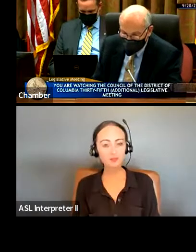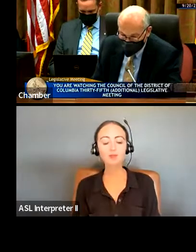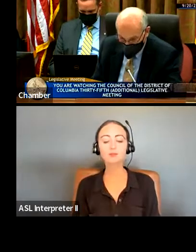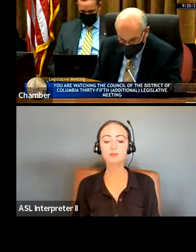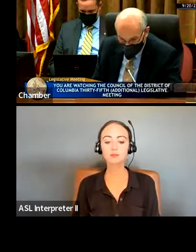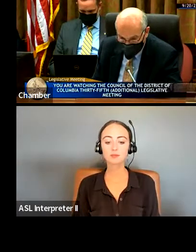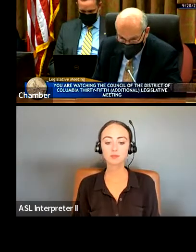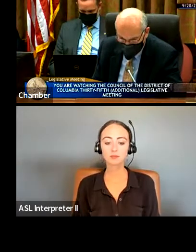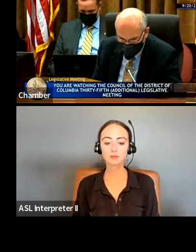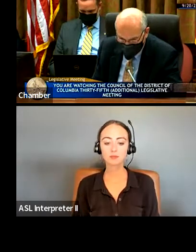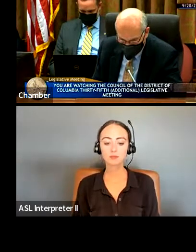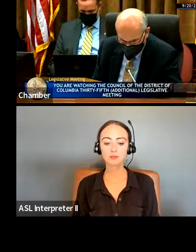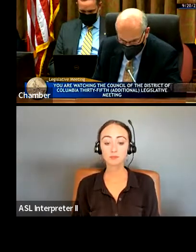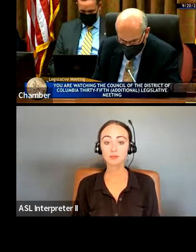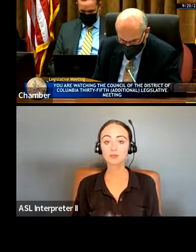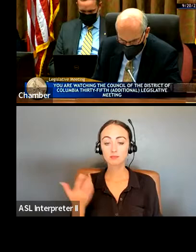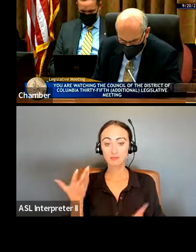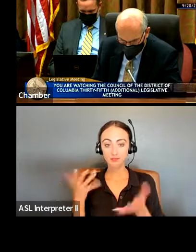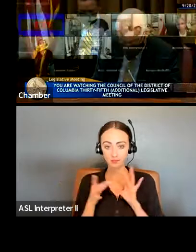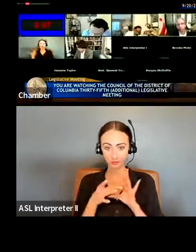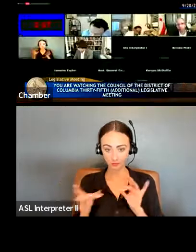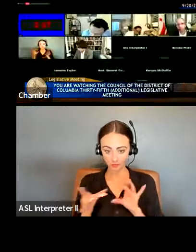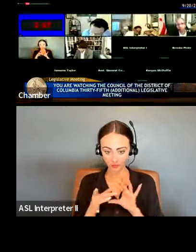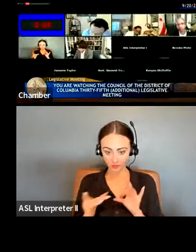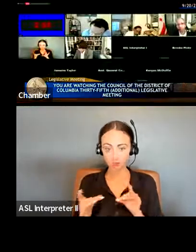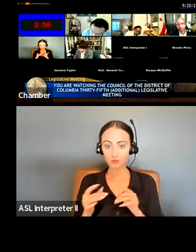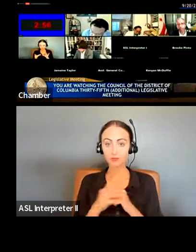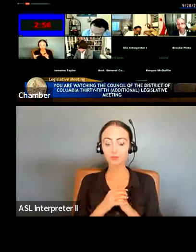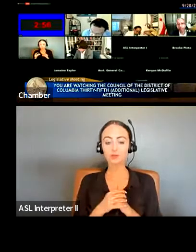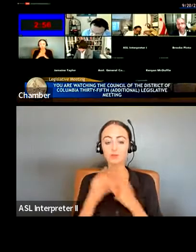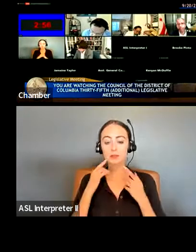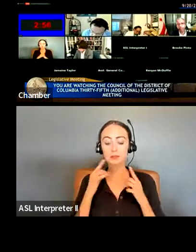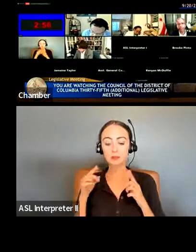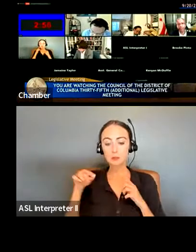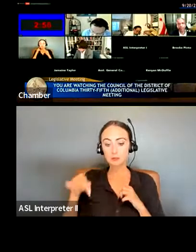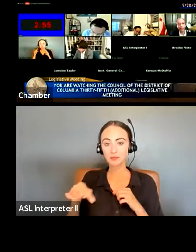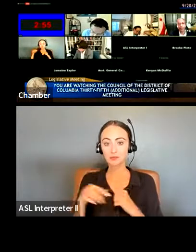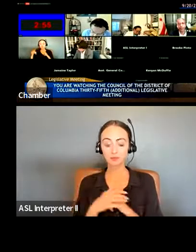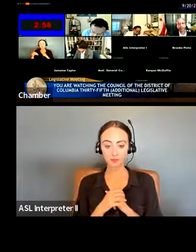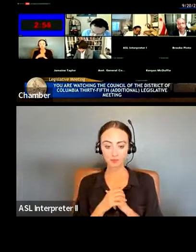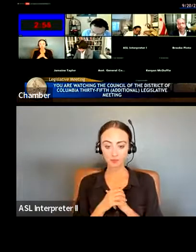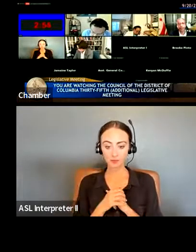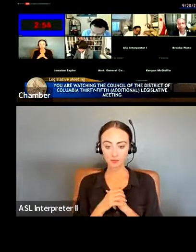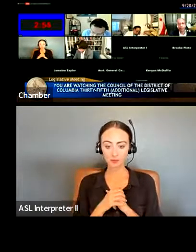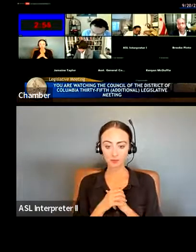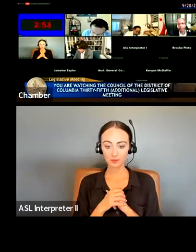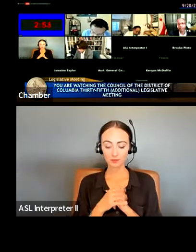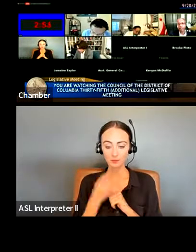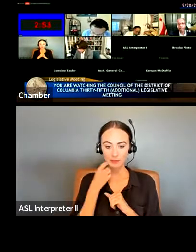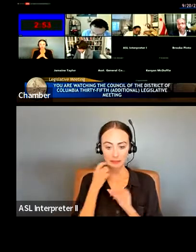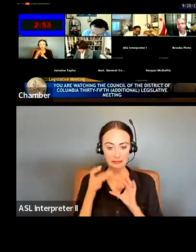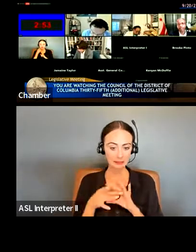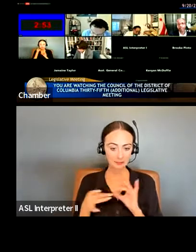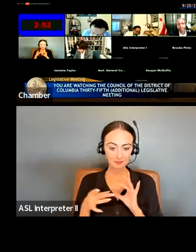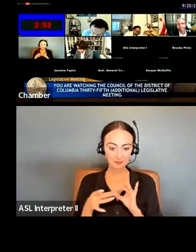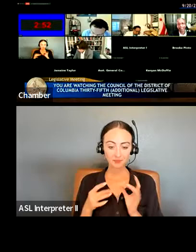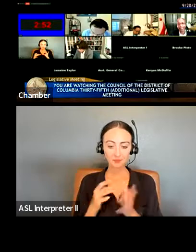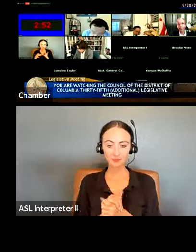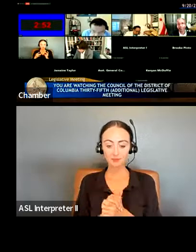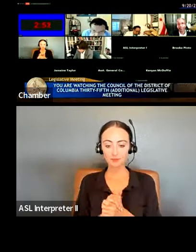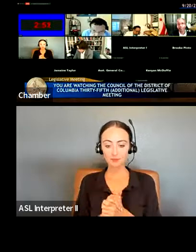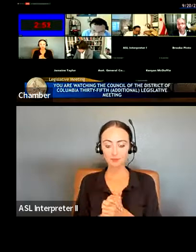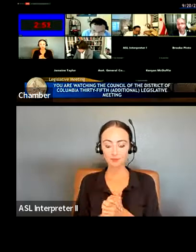Chairman. As noted in the notice announcing the introduction of the measure that we just mentioned, the